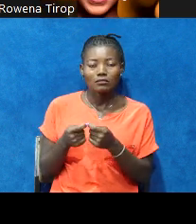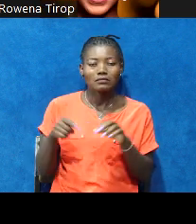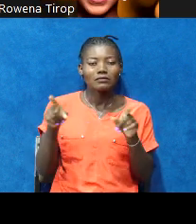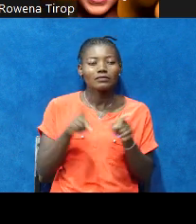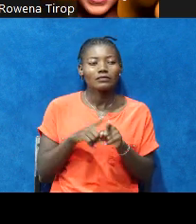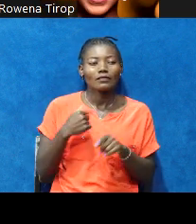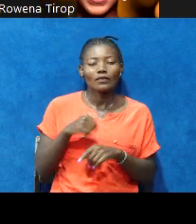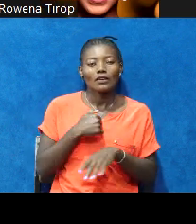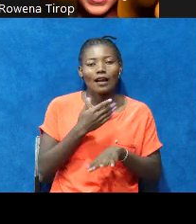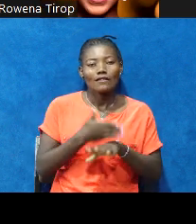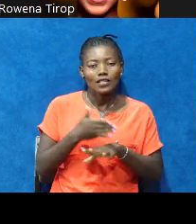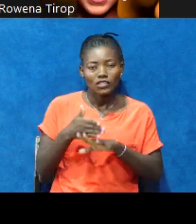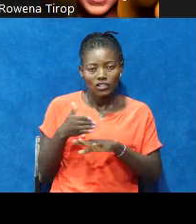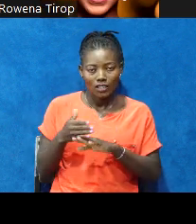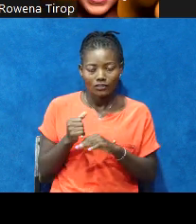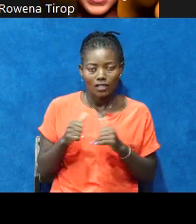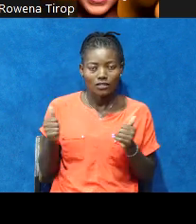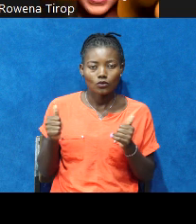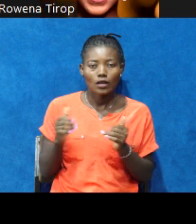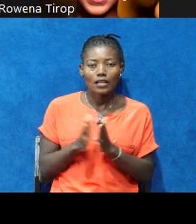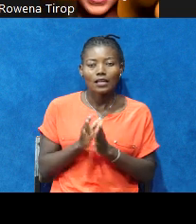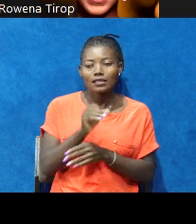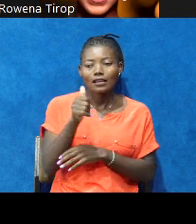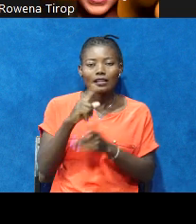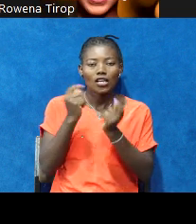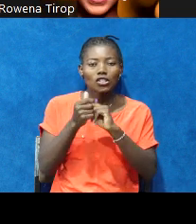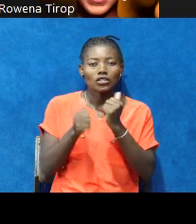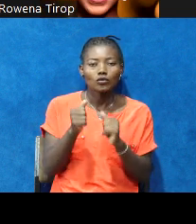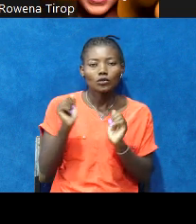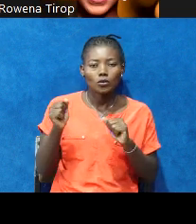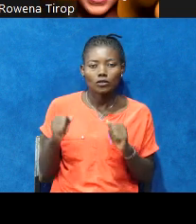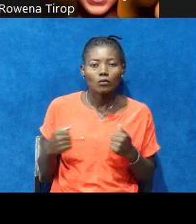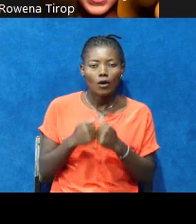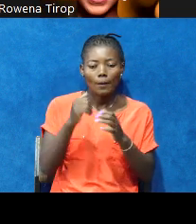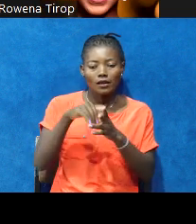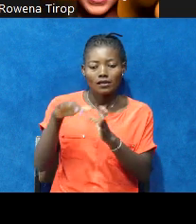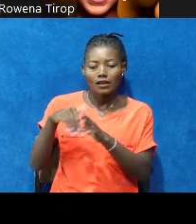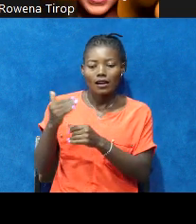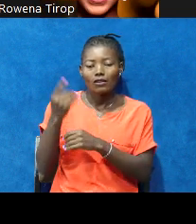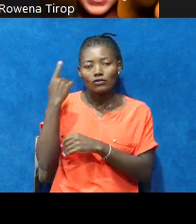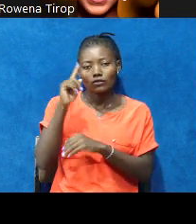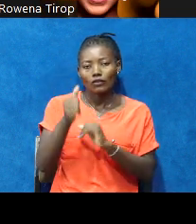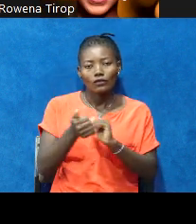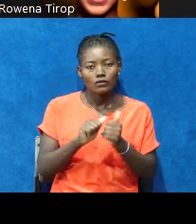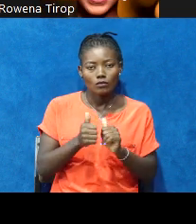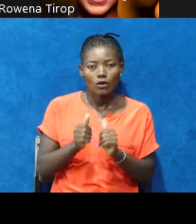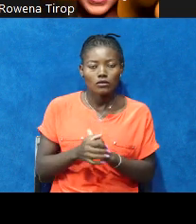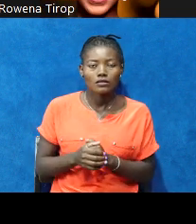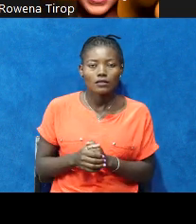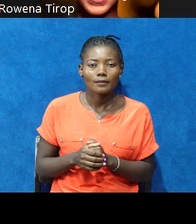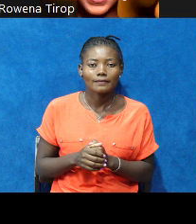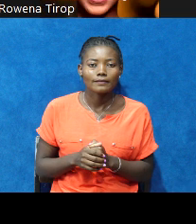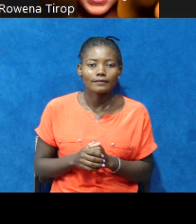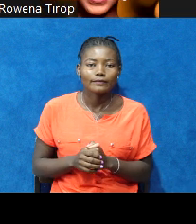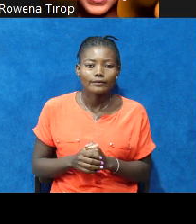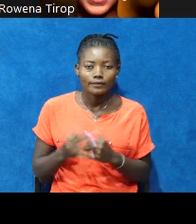then injury as well, and then changes that may occur both in and out of sport.